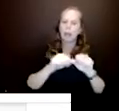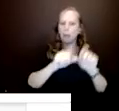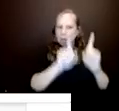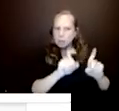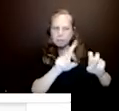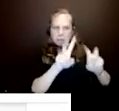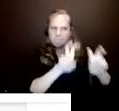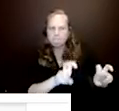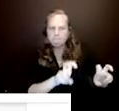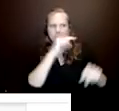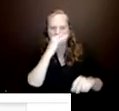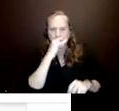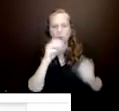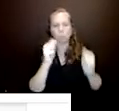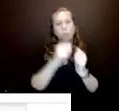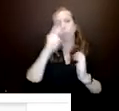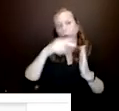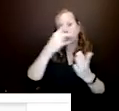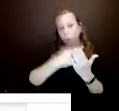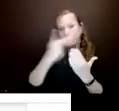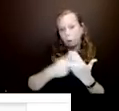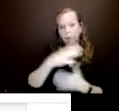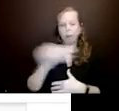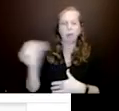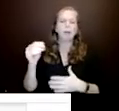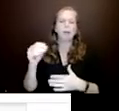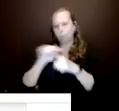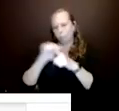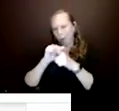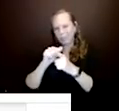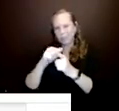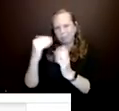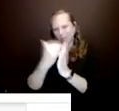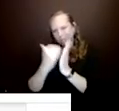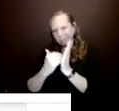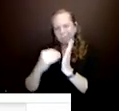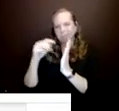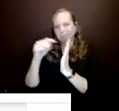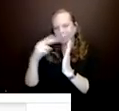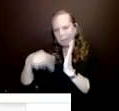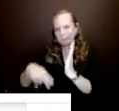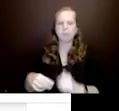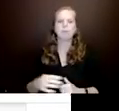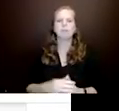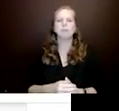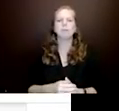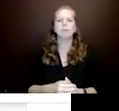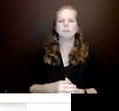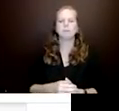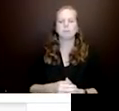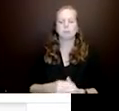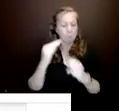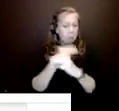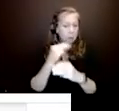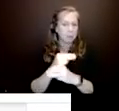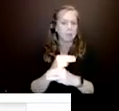the reading program, as well as assign practice text for them to read and respond to. In math, some of our learners are familiar